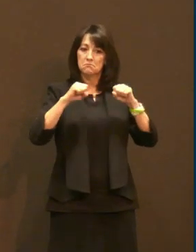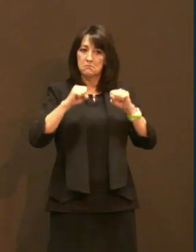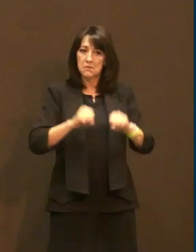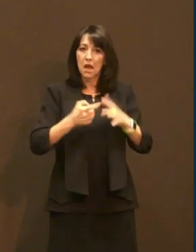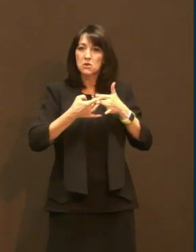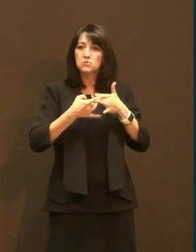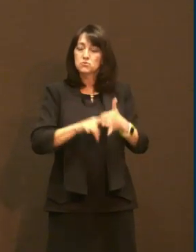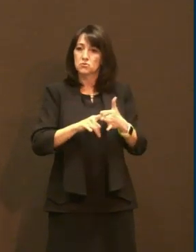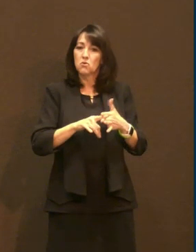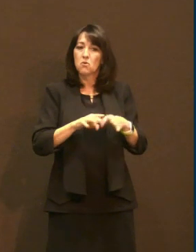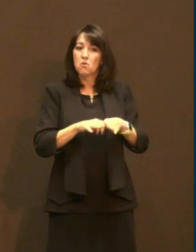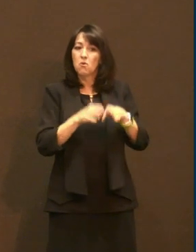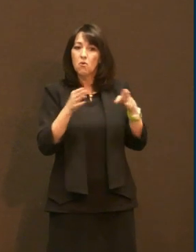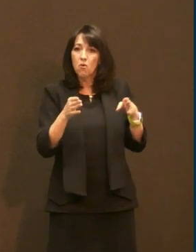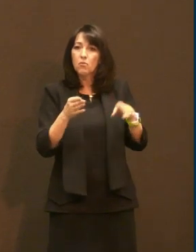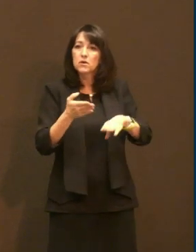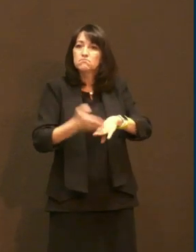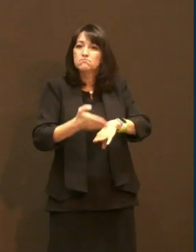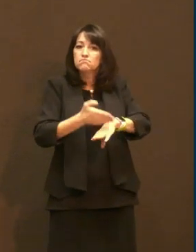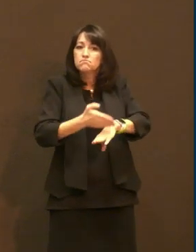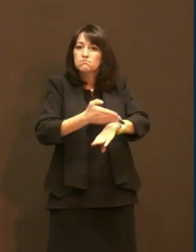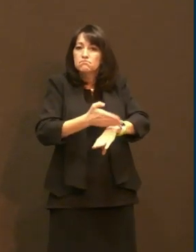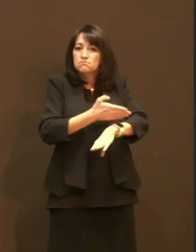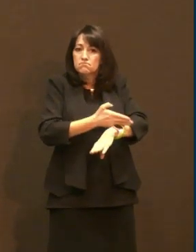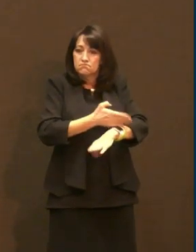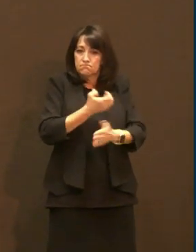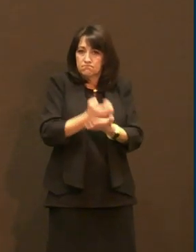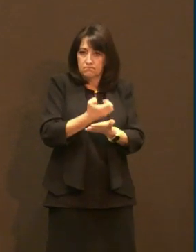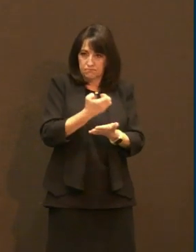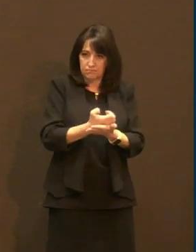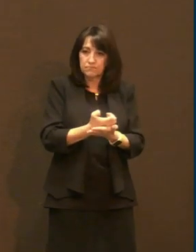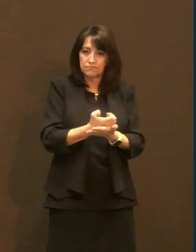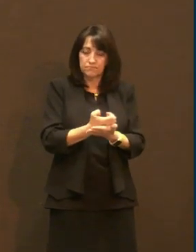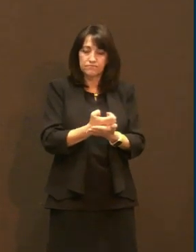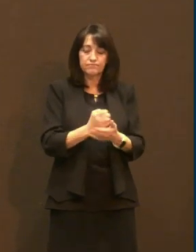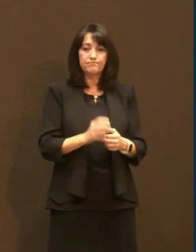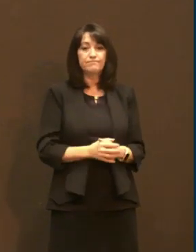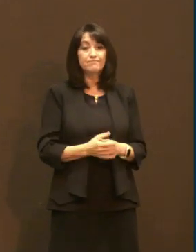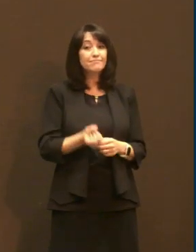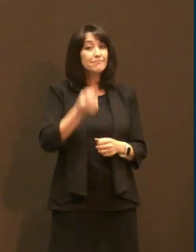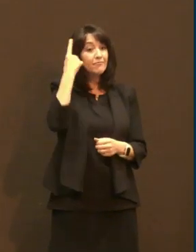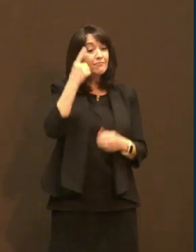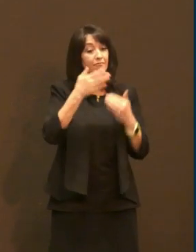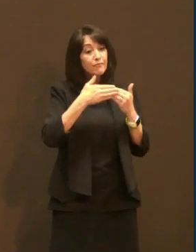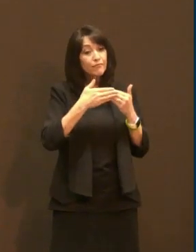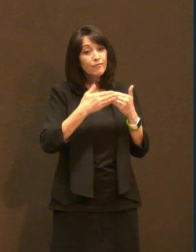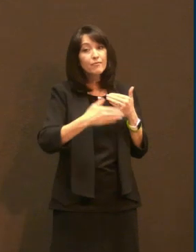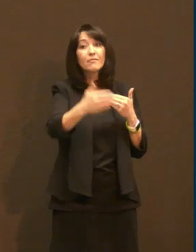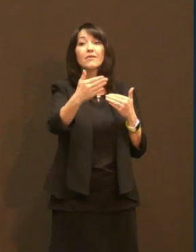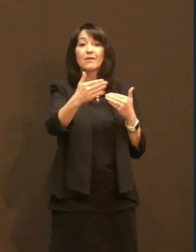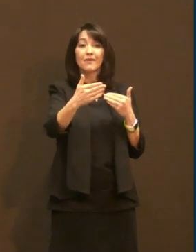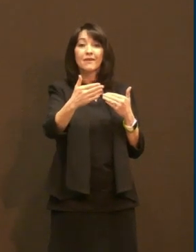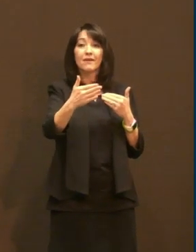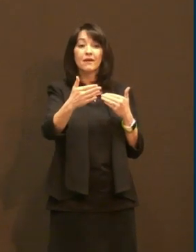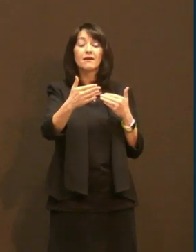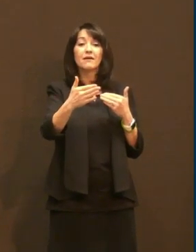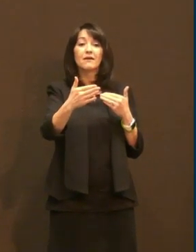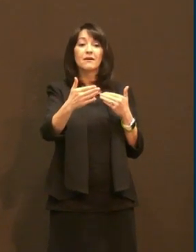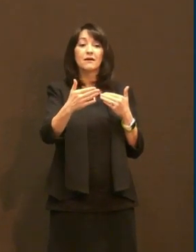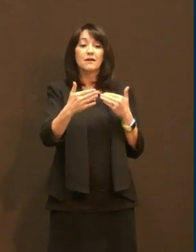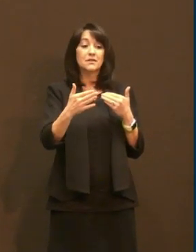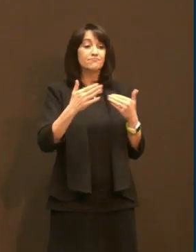new normal includes following the direction to keep separate from one